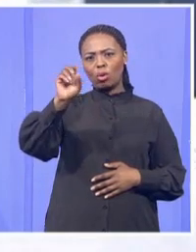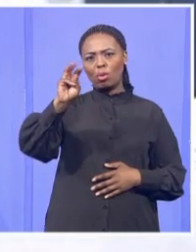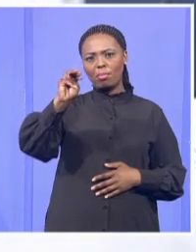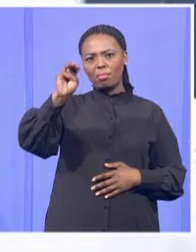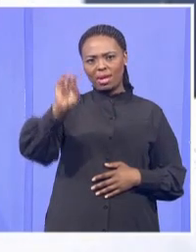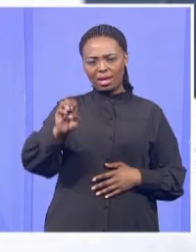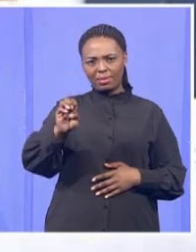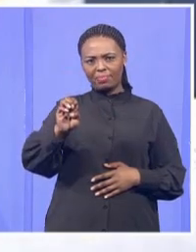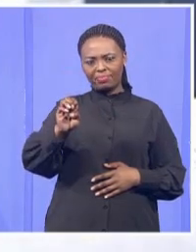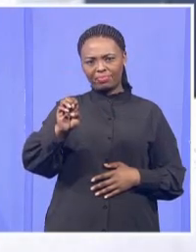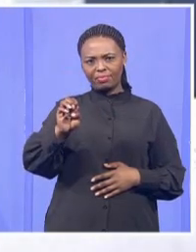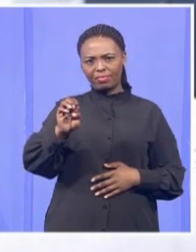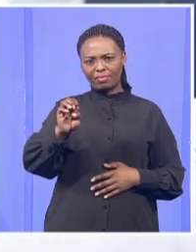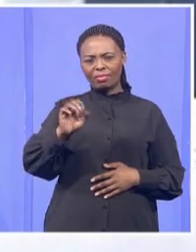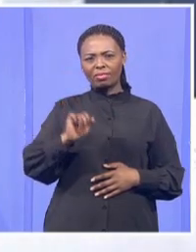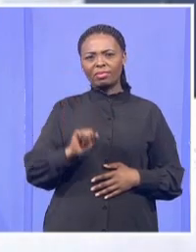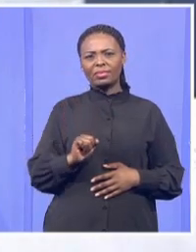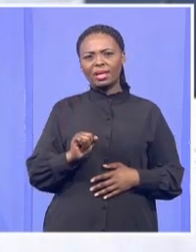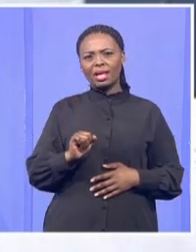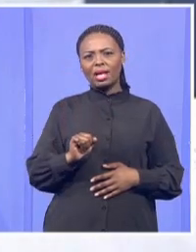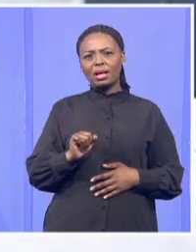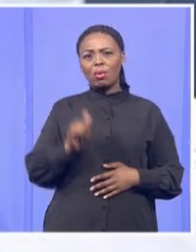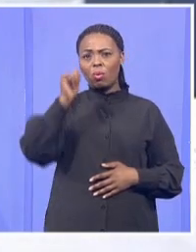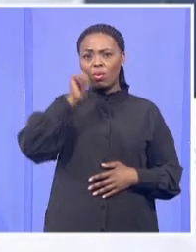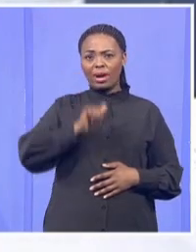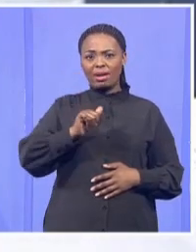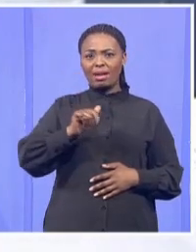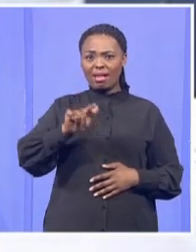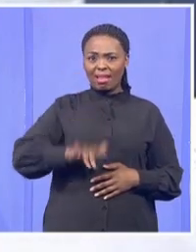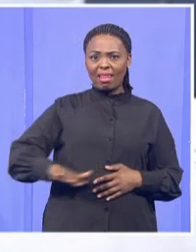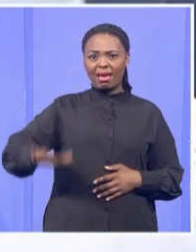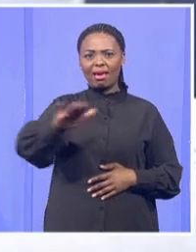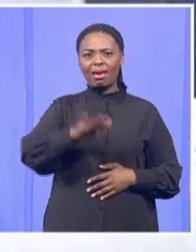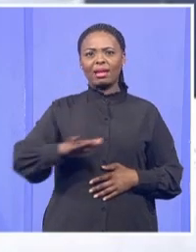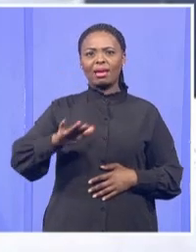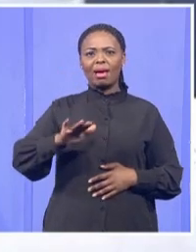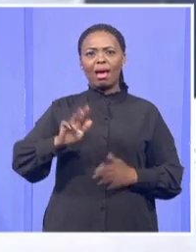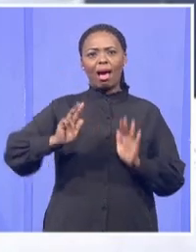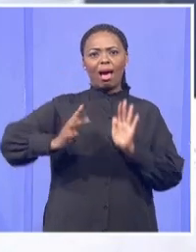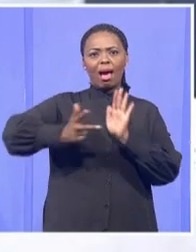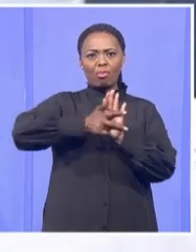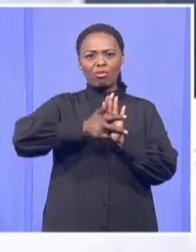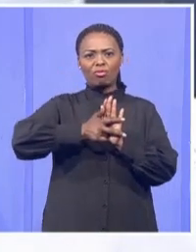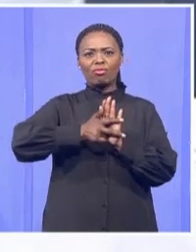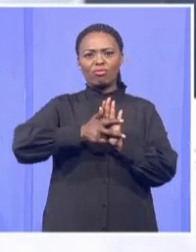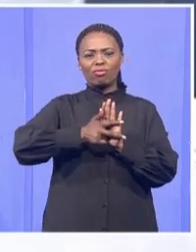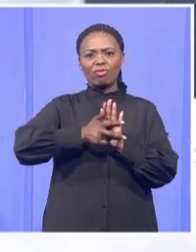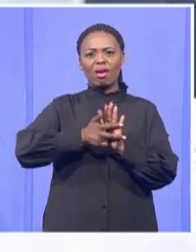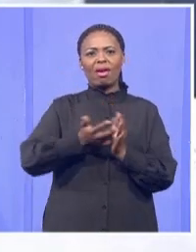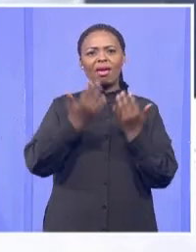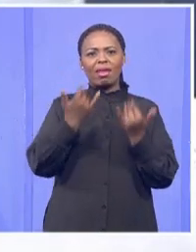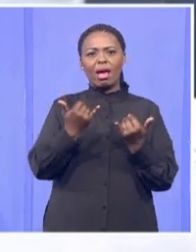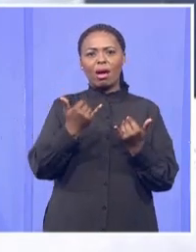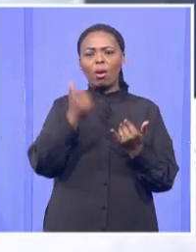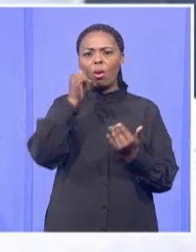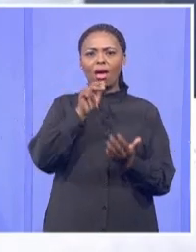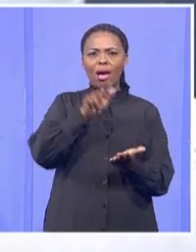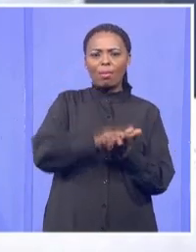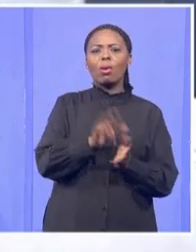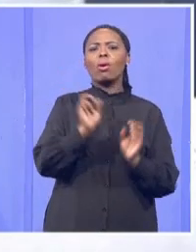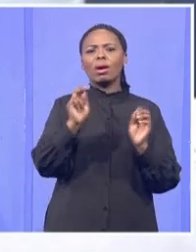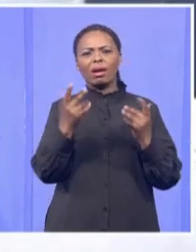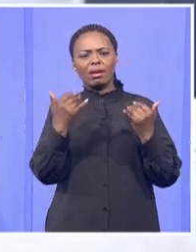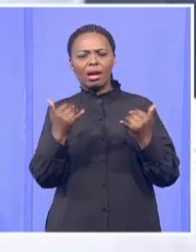But when it was approved, we kick-started our own processes of planning as